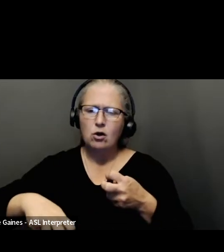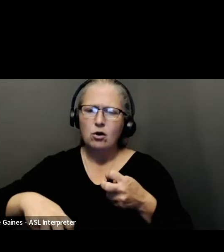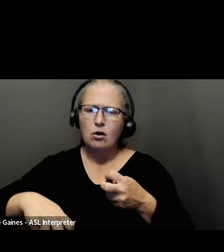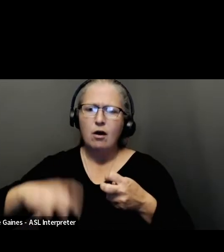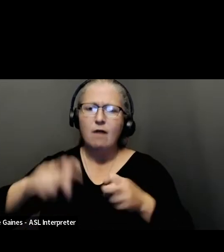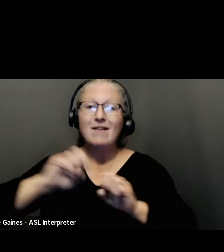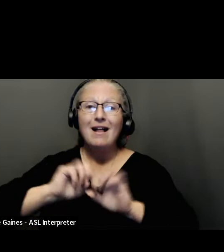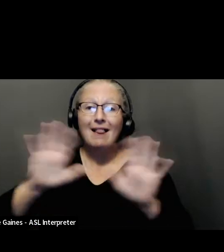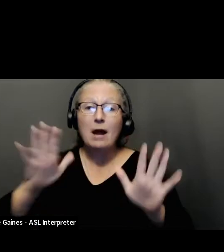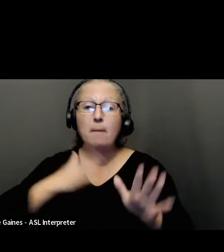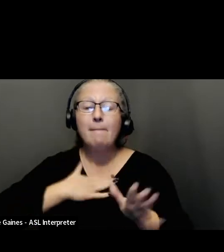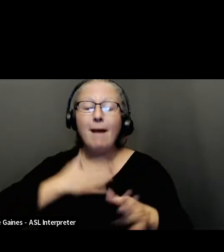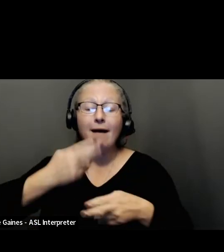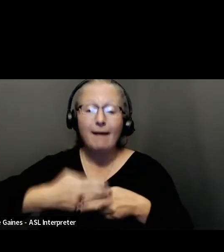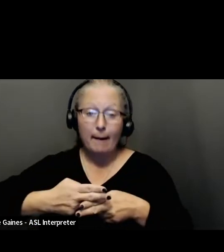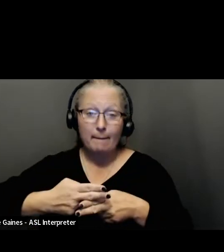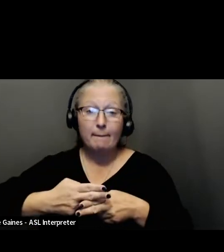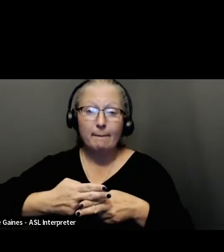clear my name.